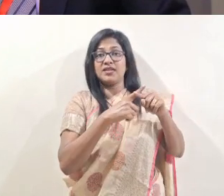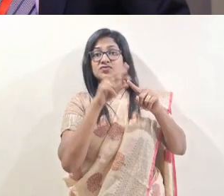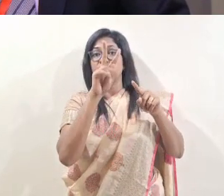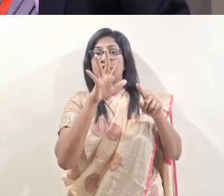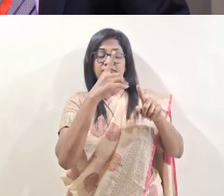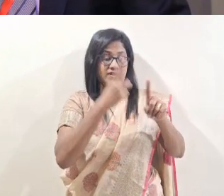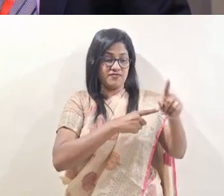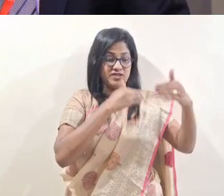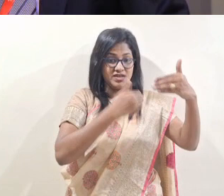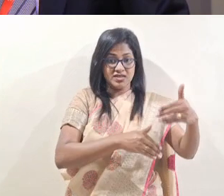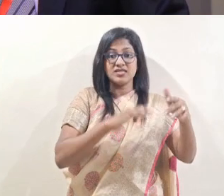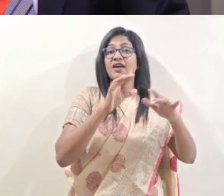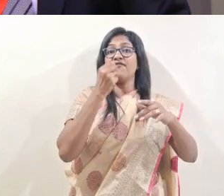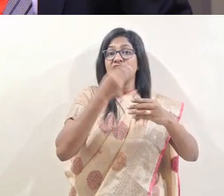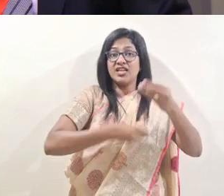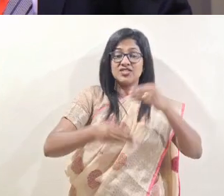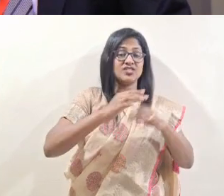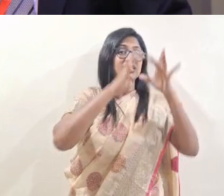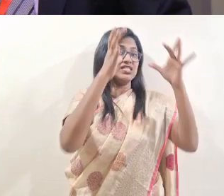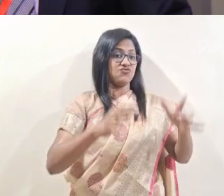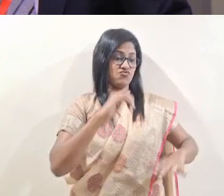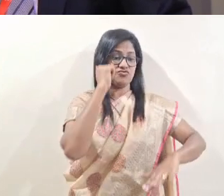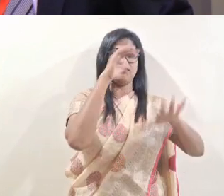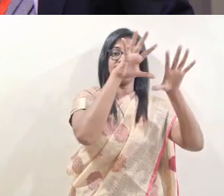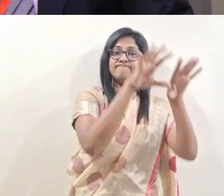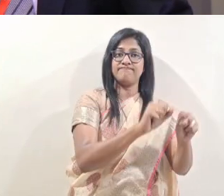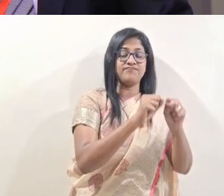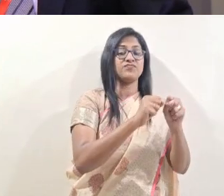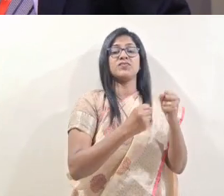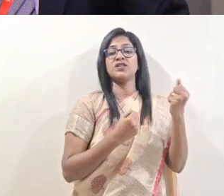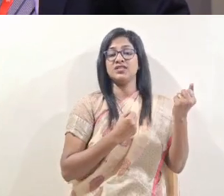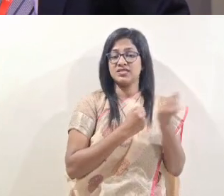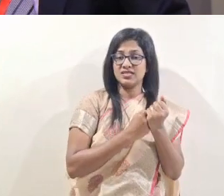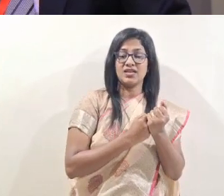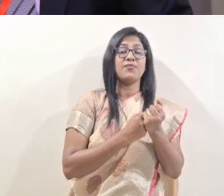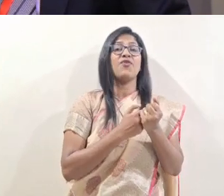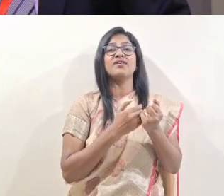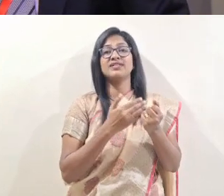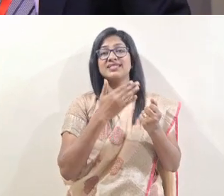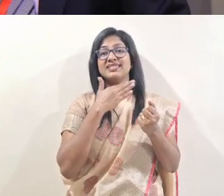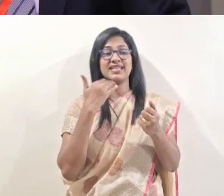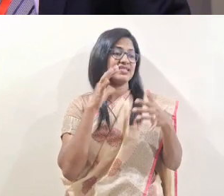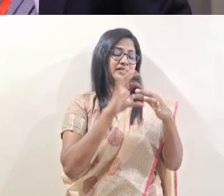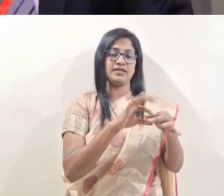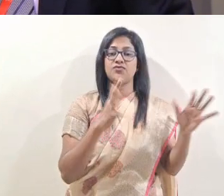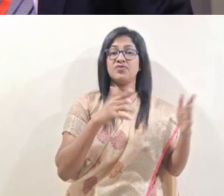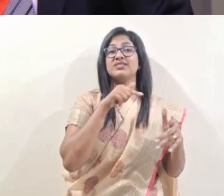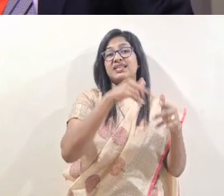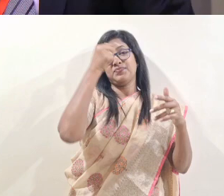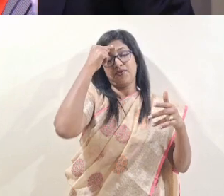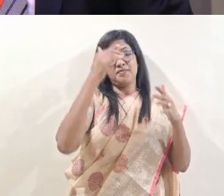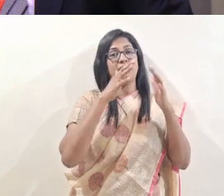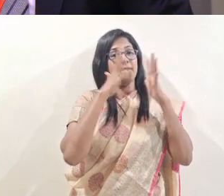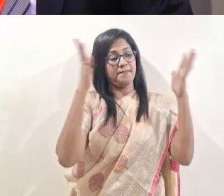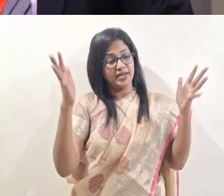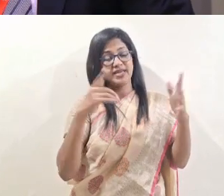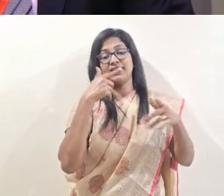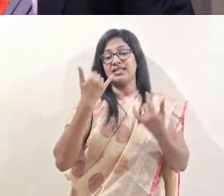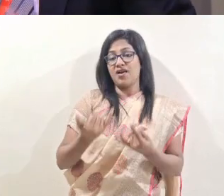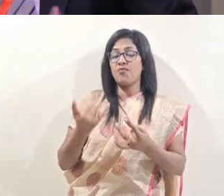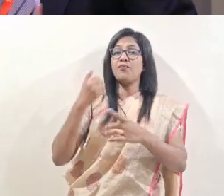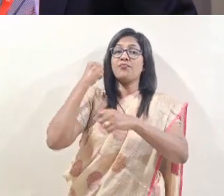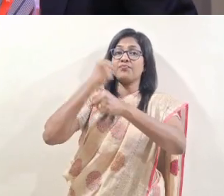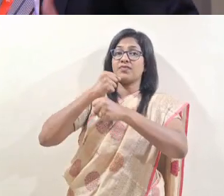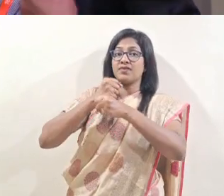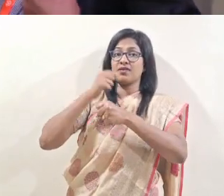no financial institution is coming for support in terms of the debt. So that is the biggest challenge we have faced. Now government has